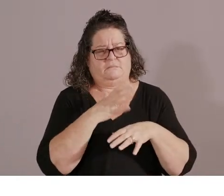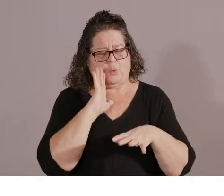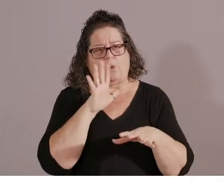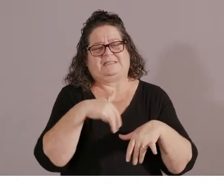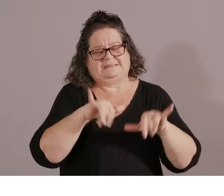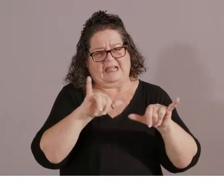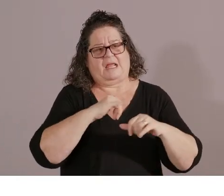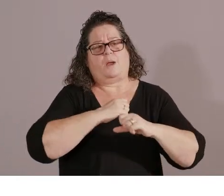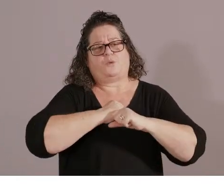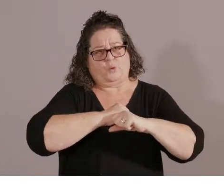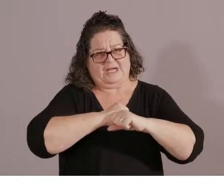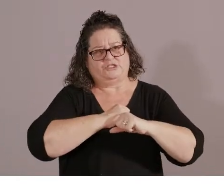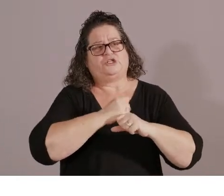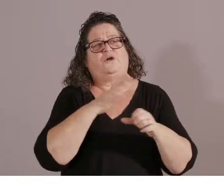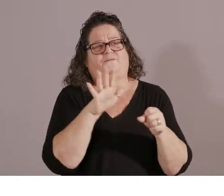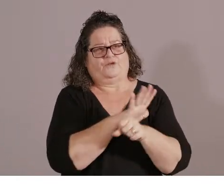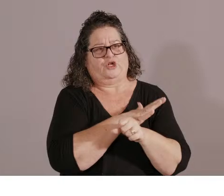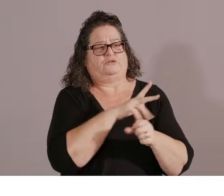dose.